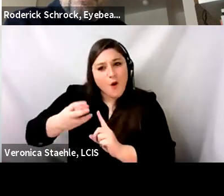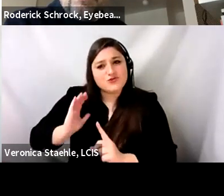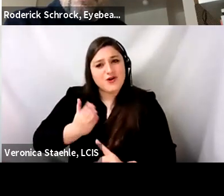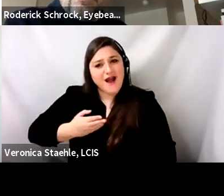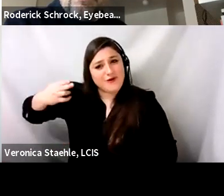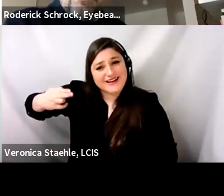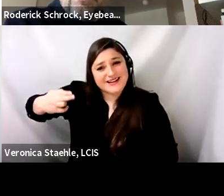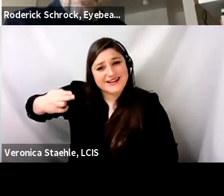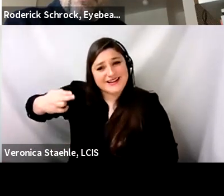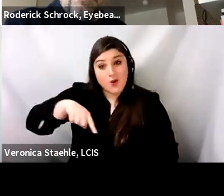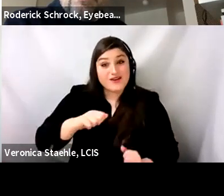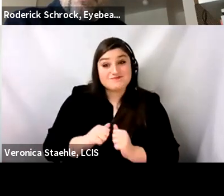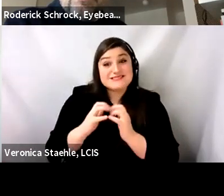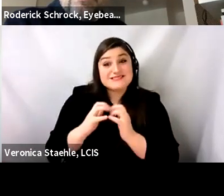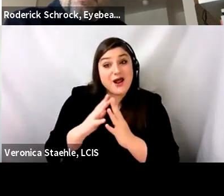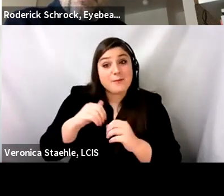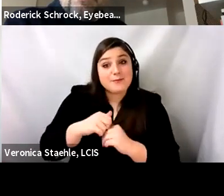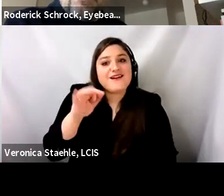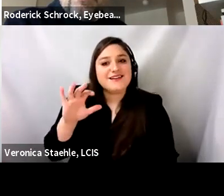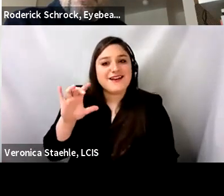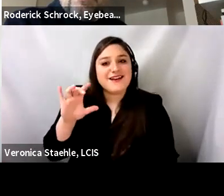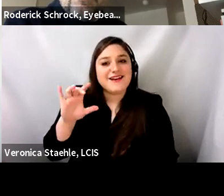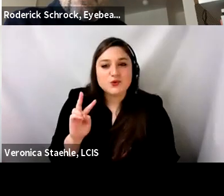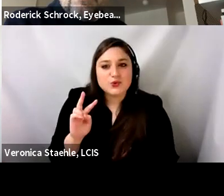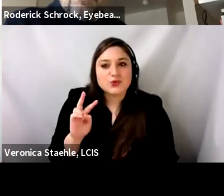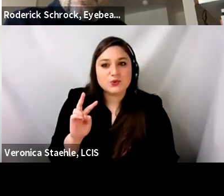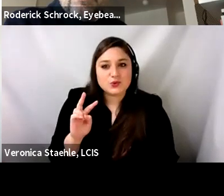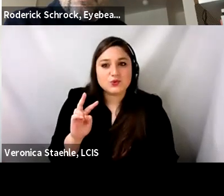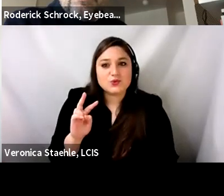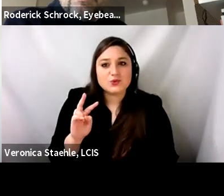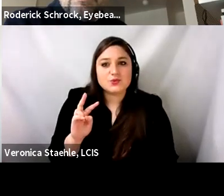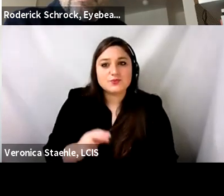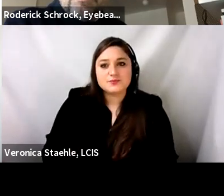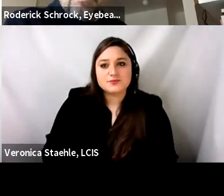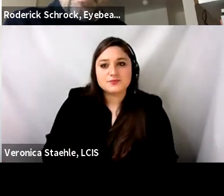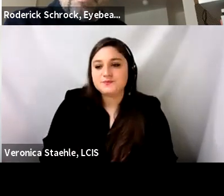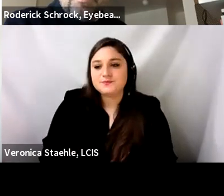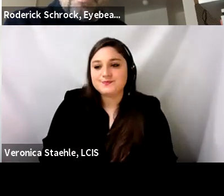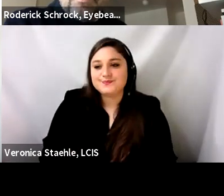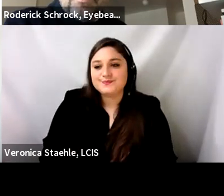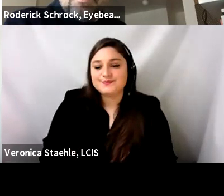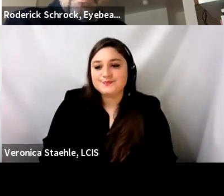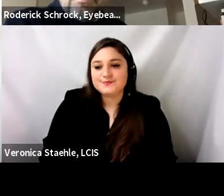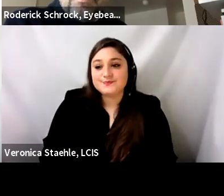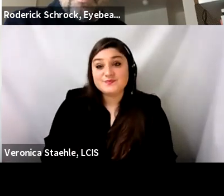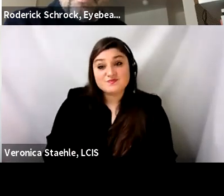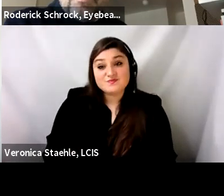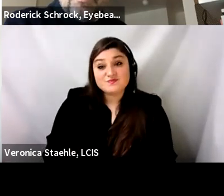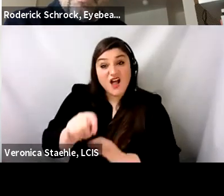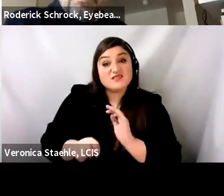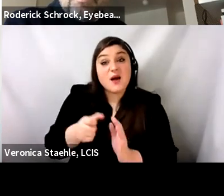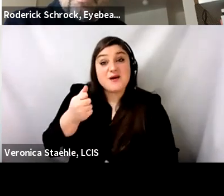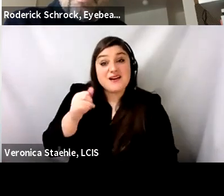in Los Ures in Williamsburg, in the height of real crisis in the